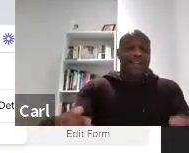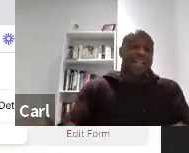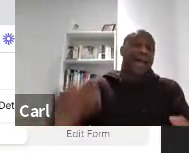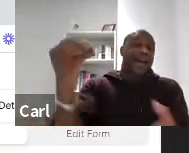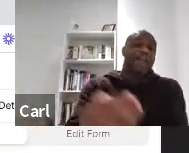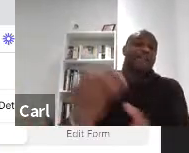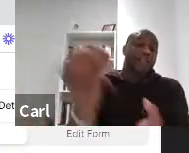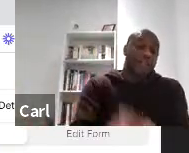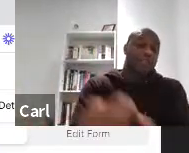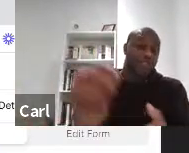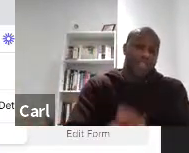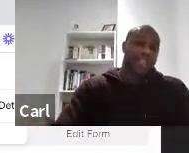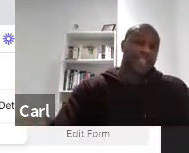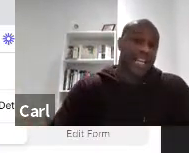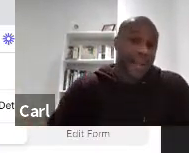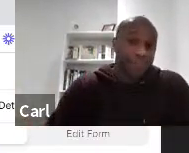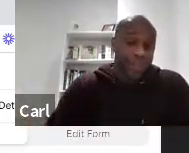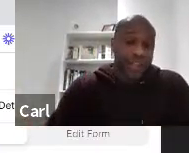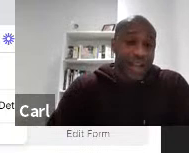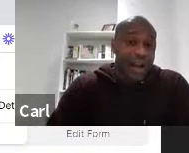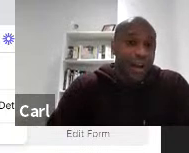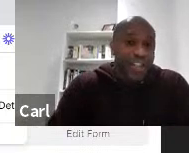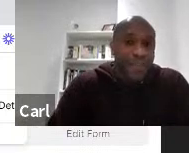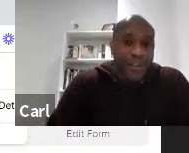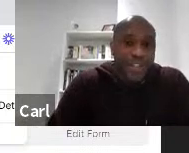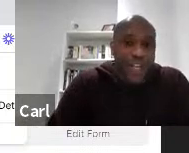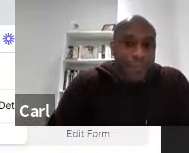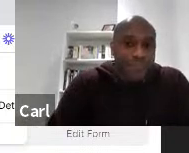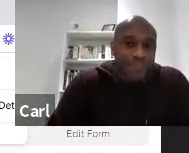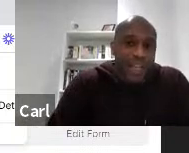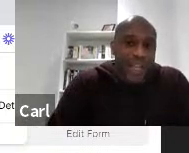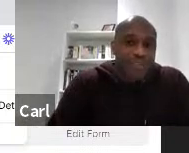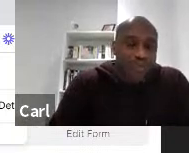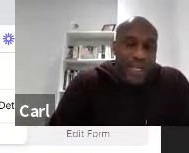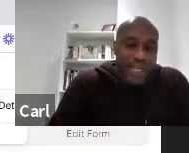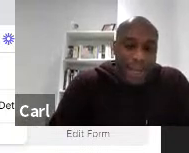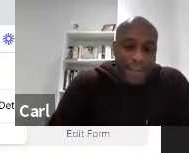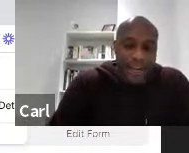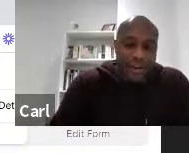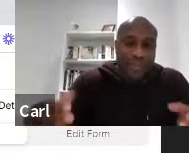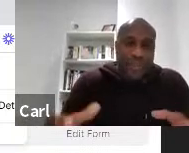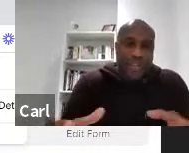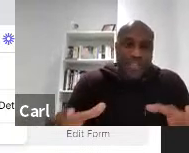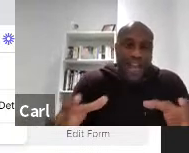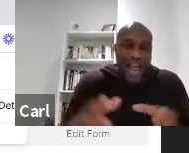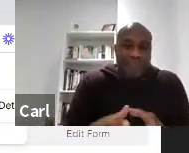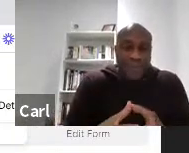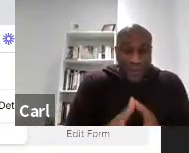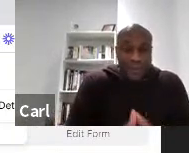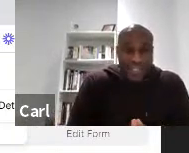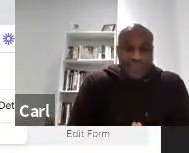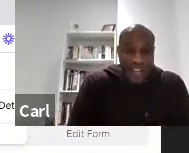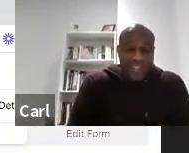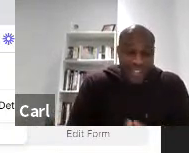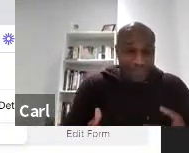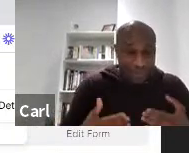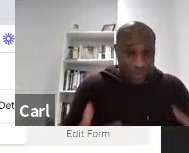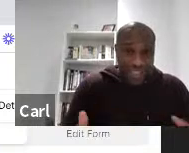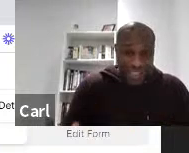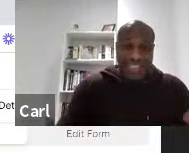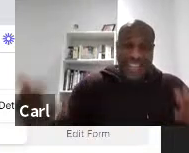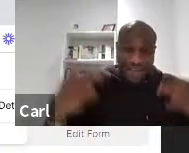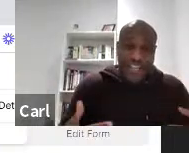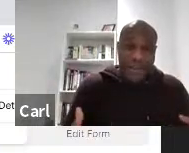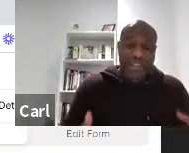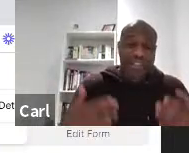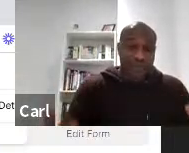start to validate and hopefully launch these ideas. Because entrepreneurship, it's really about just having the perseverance to